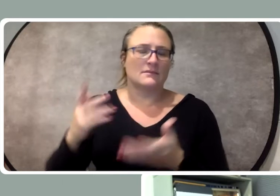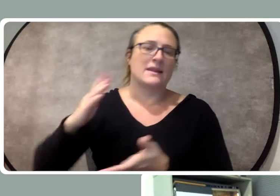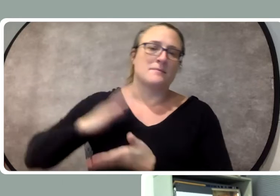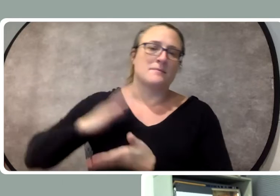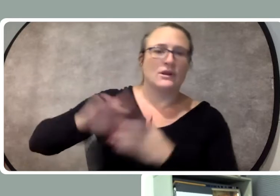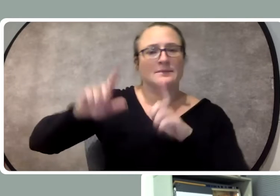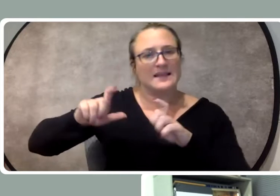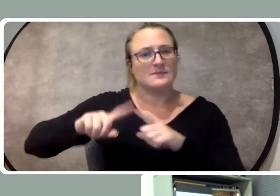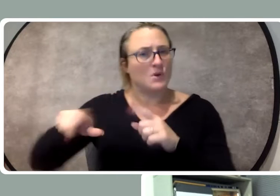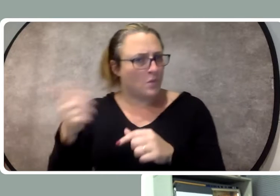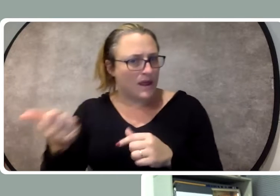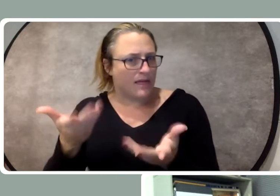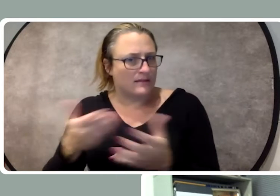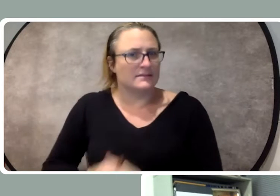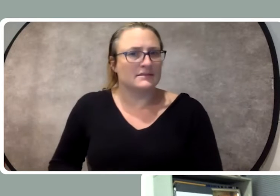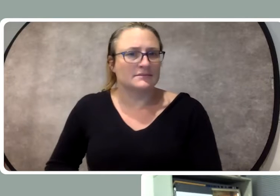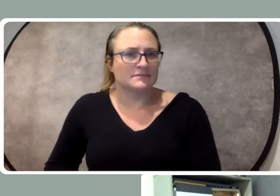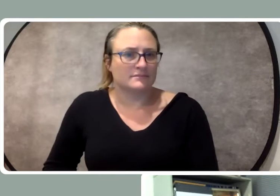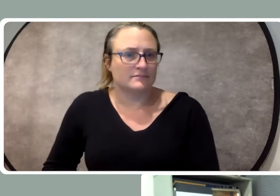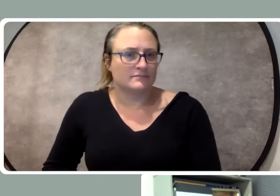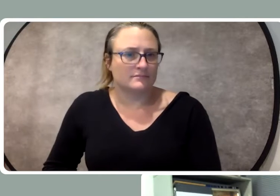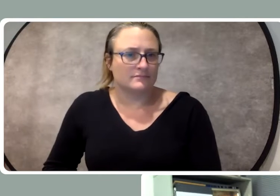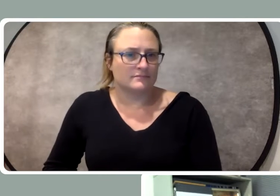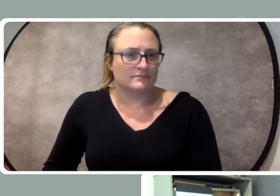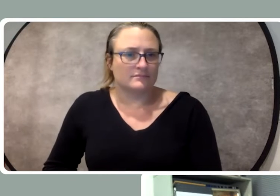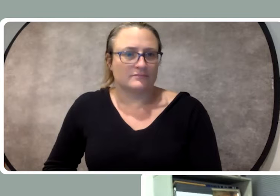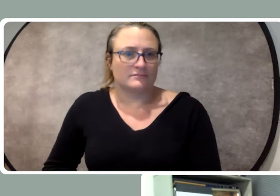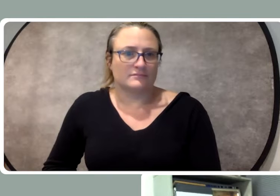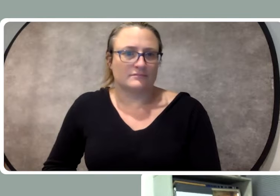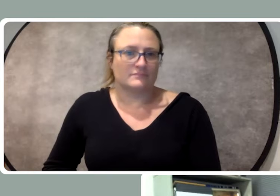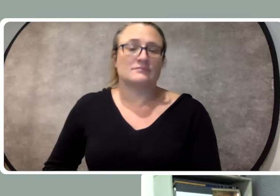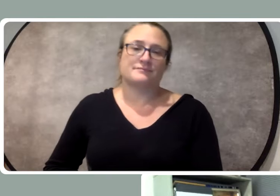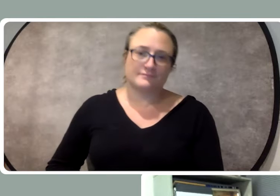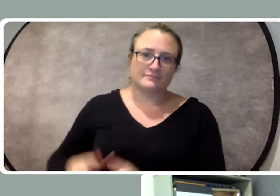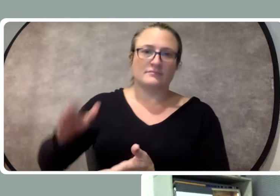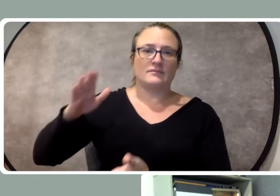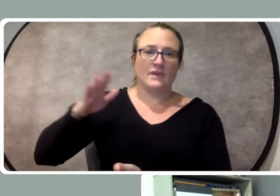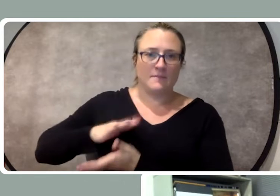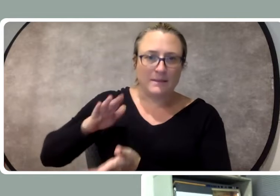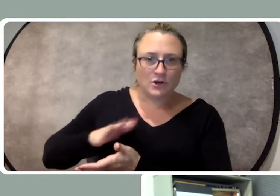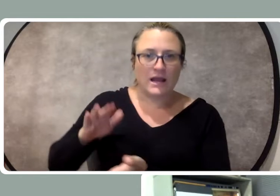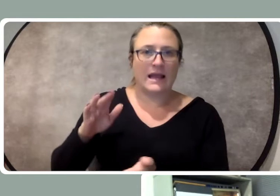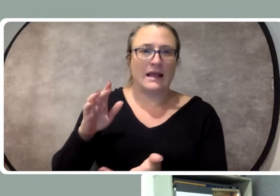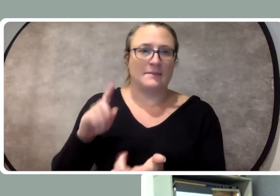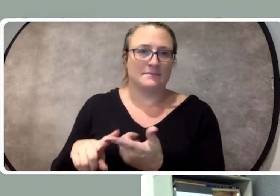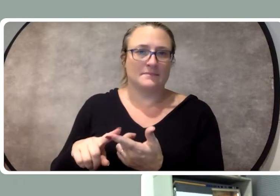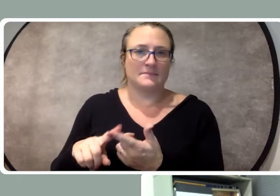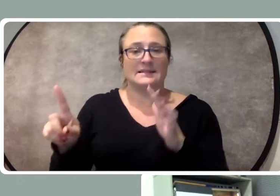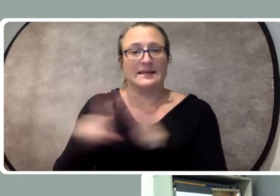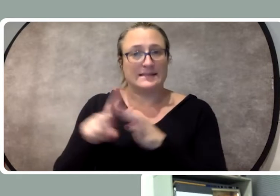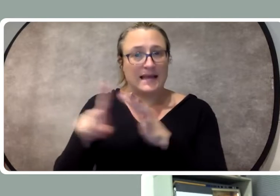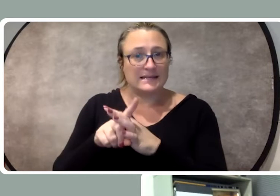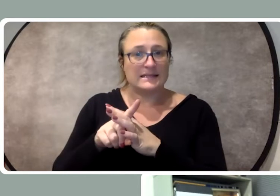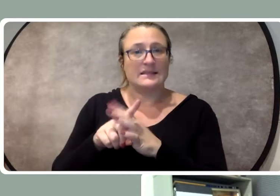mammograms, what else can she be doing? So mammograms, attending the recommended